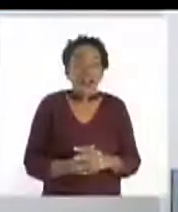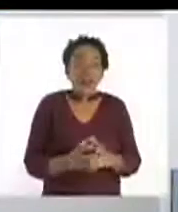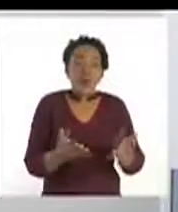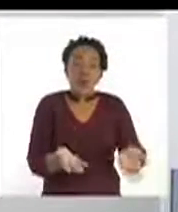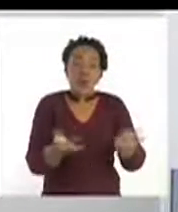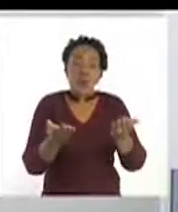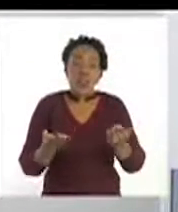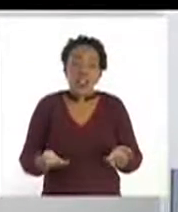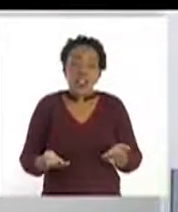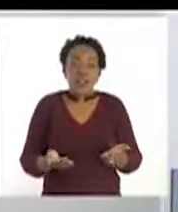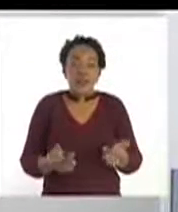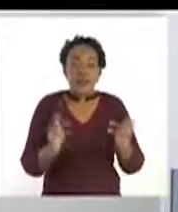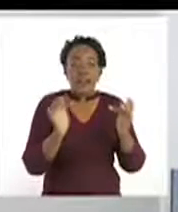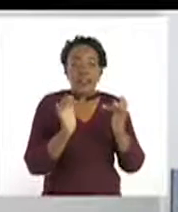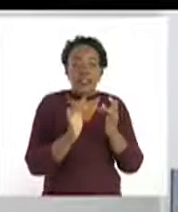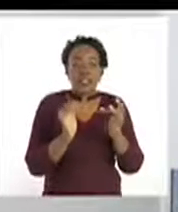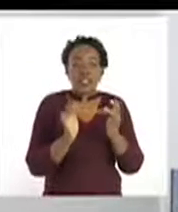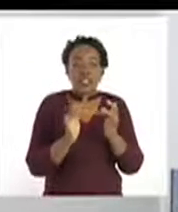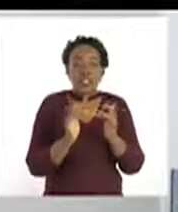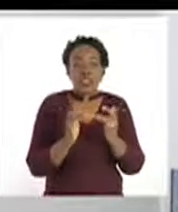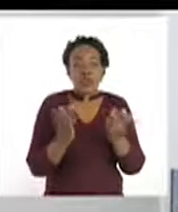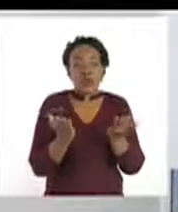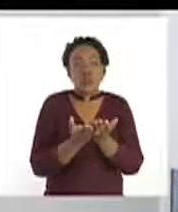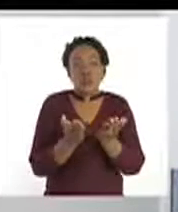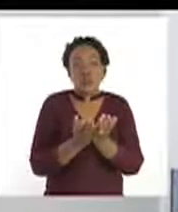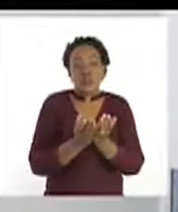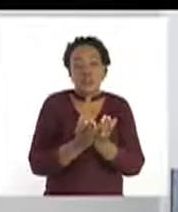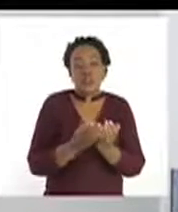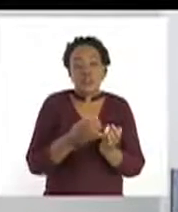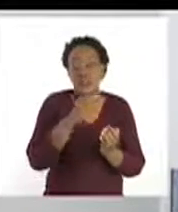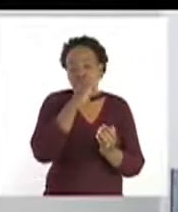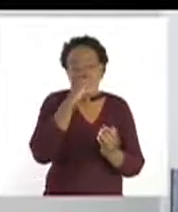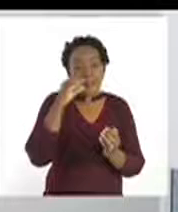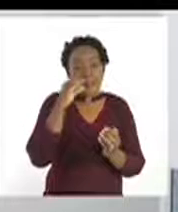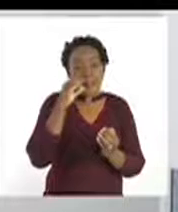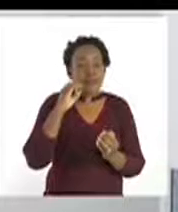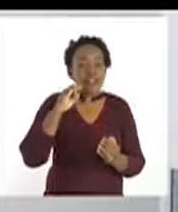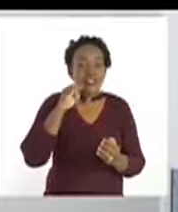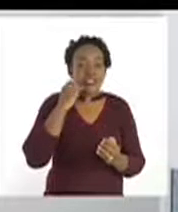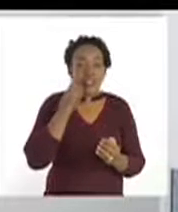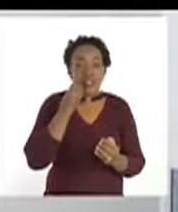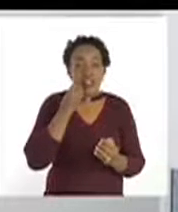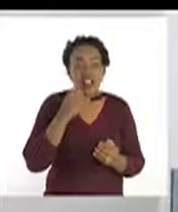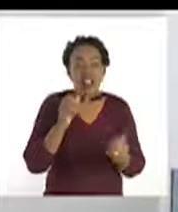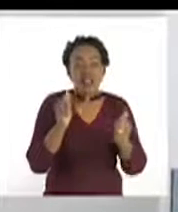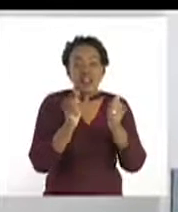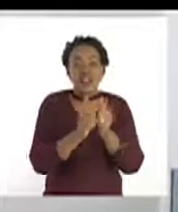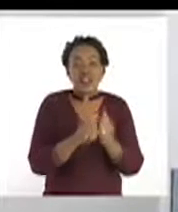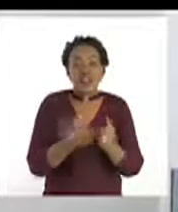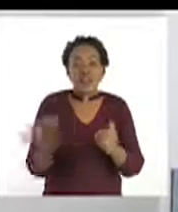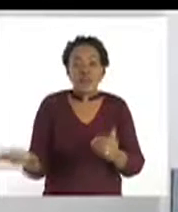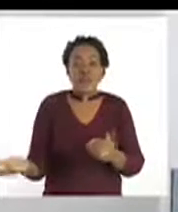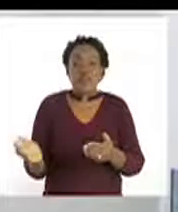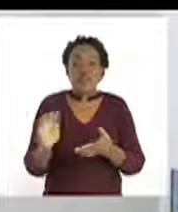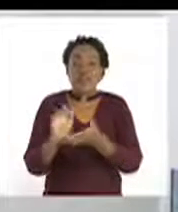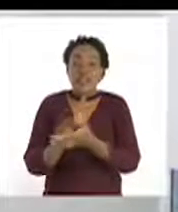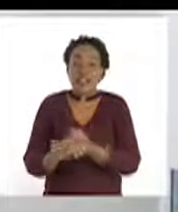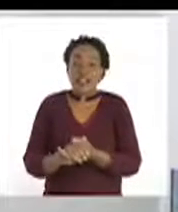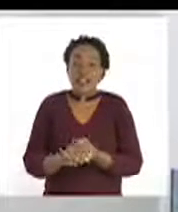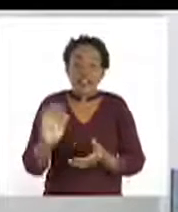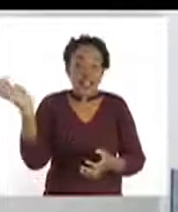Welcome to MyZone Online School. My name is Teacher Precious, and I'm with my friend here. Say